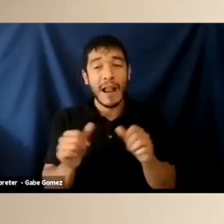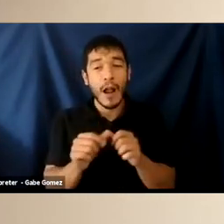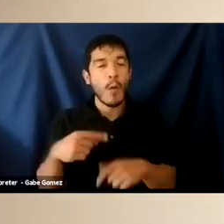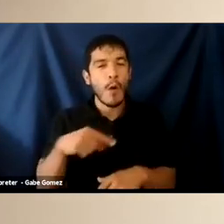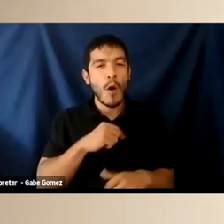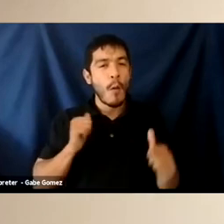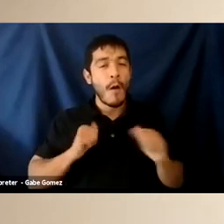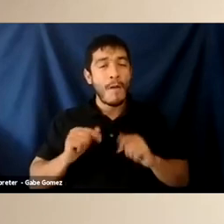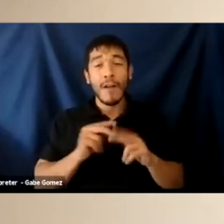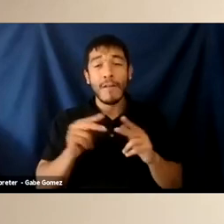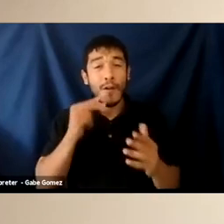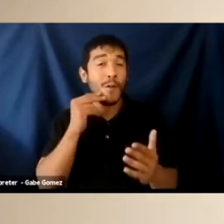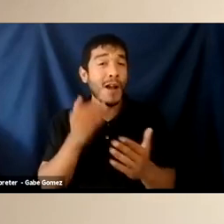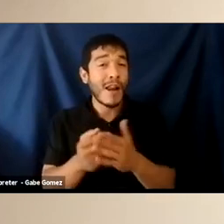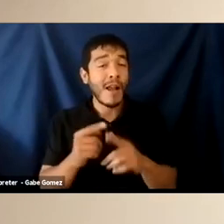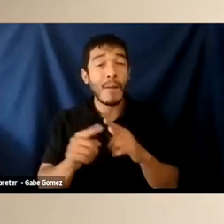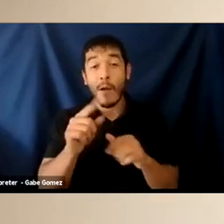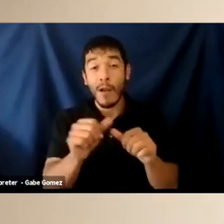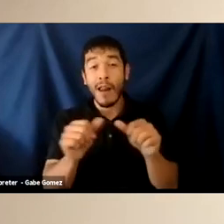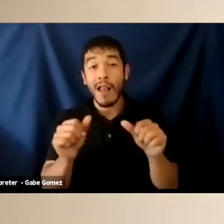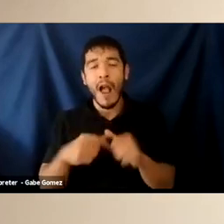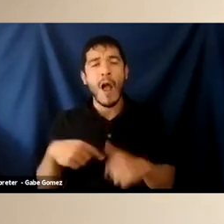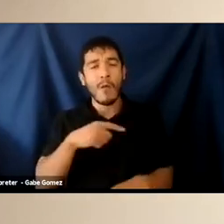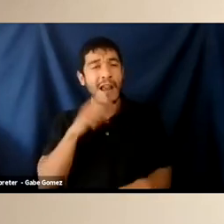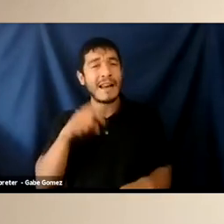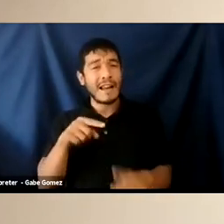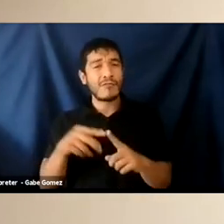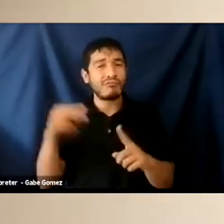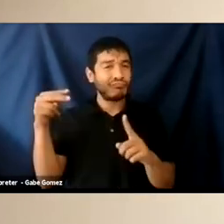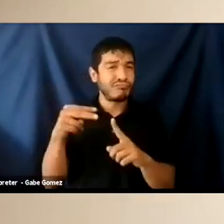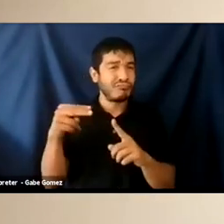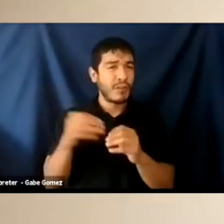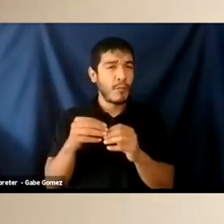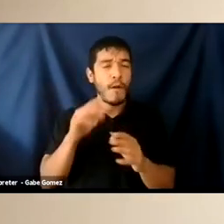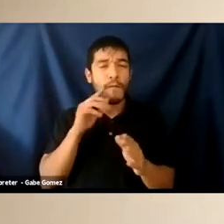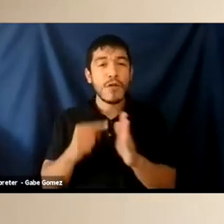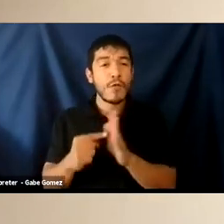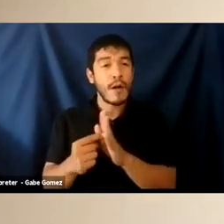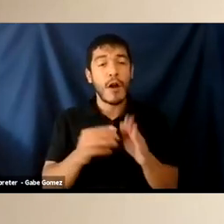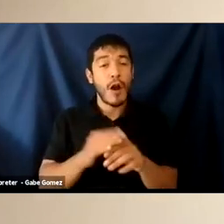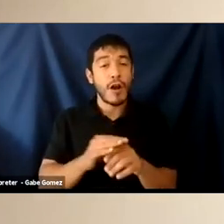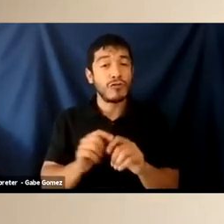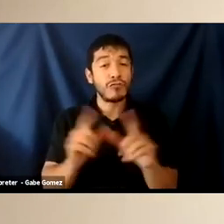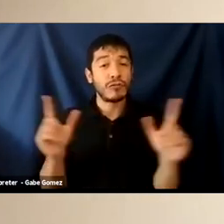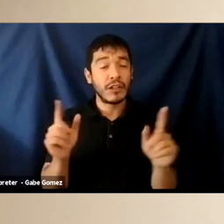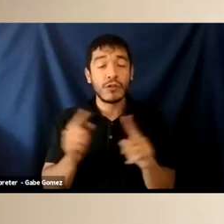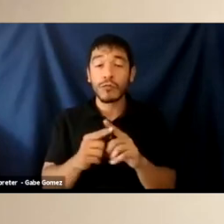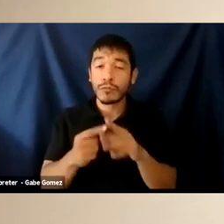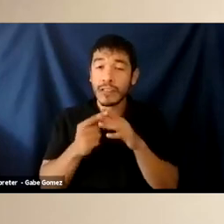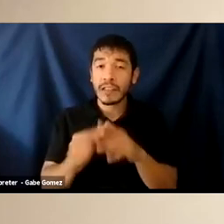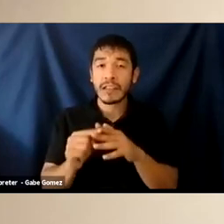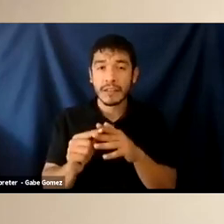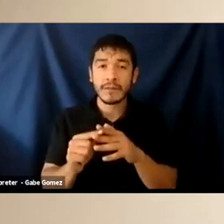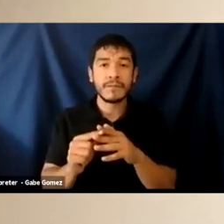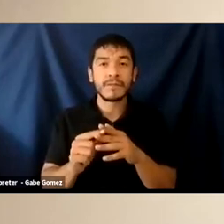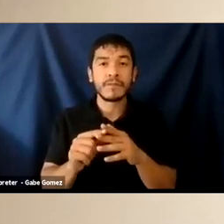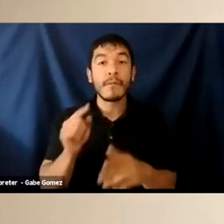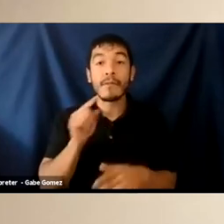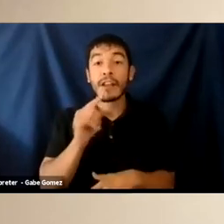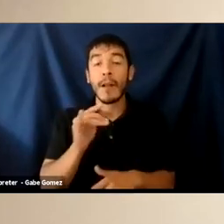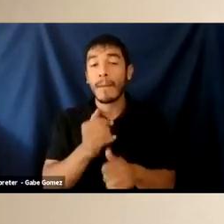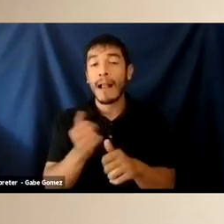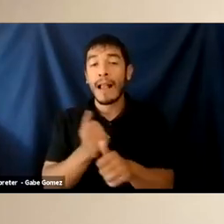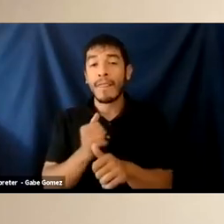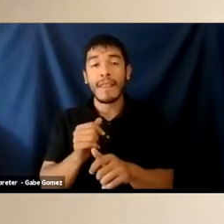quite well. But one area we really need to look at in terms of representation on screen to begin with, and certainly behind the